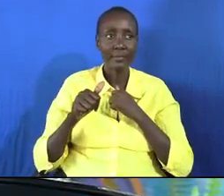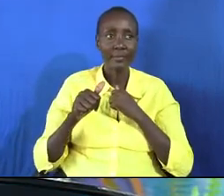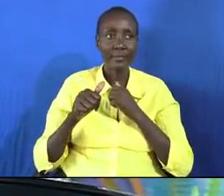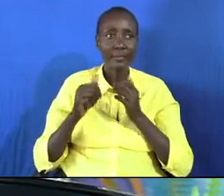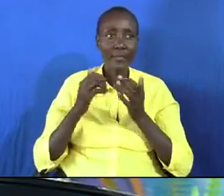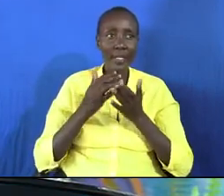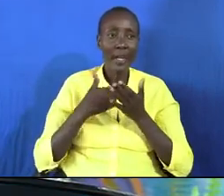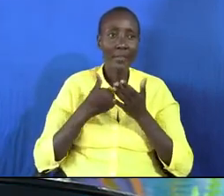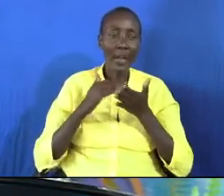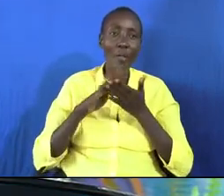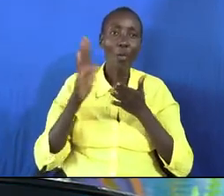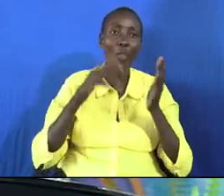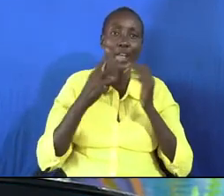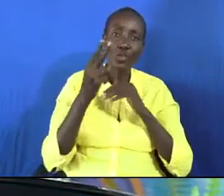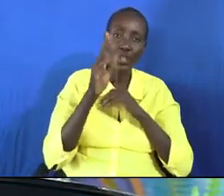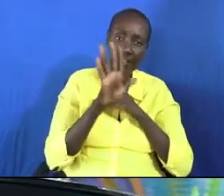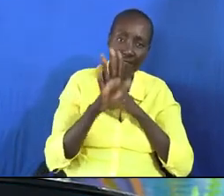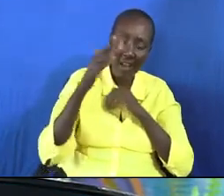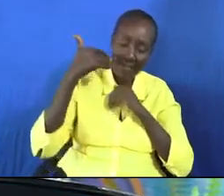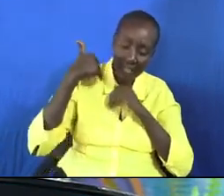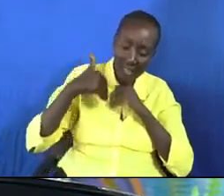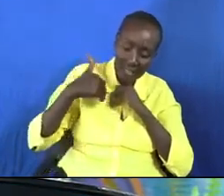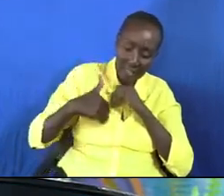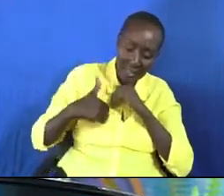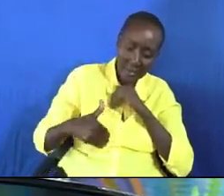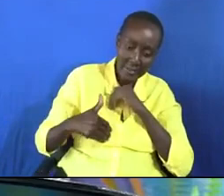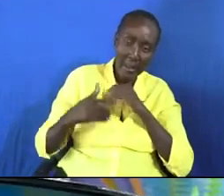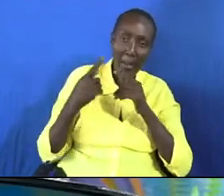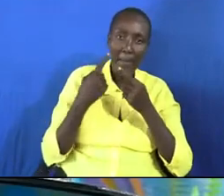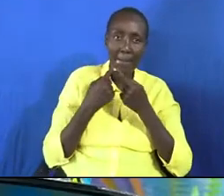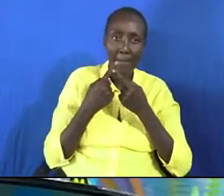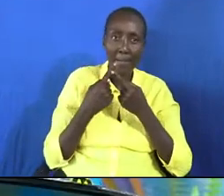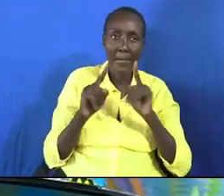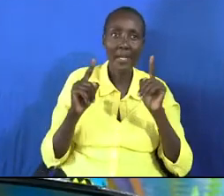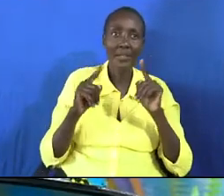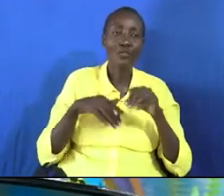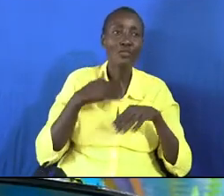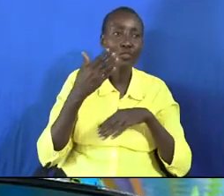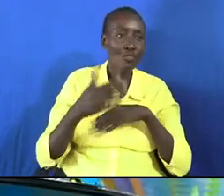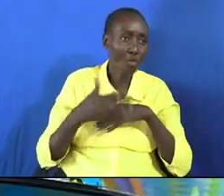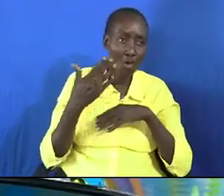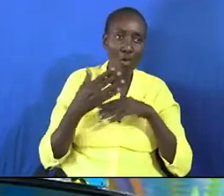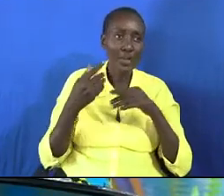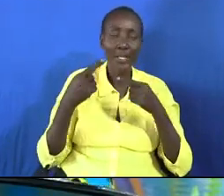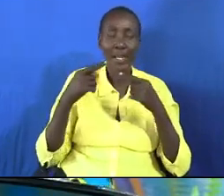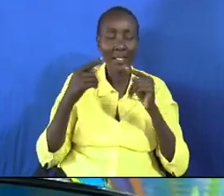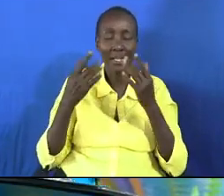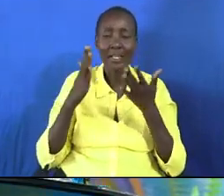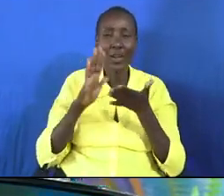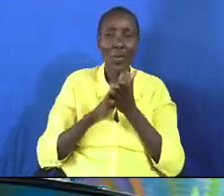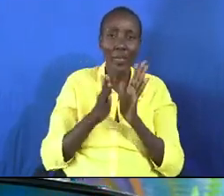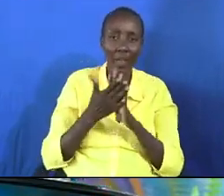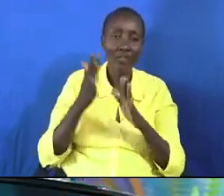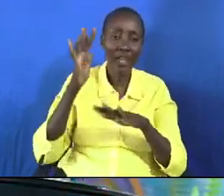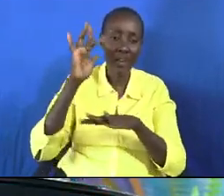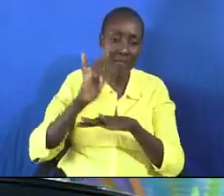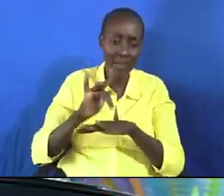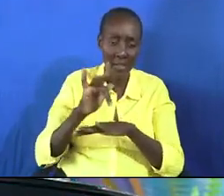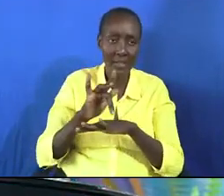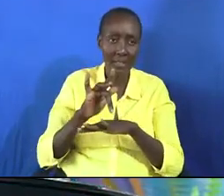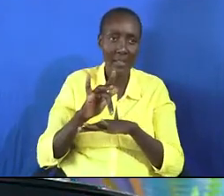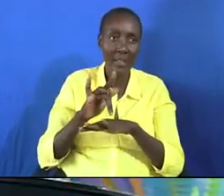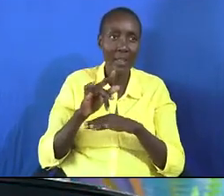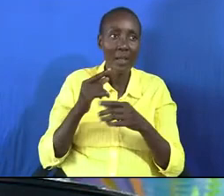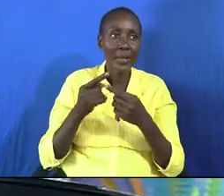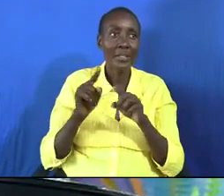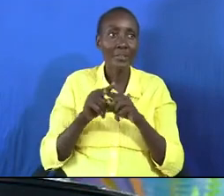She has had more than 25 surgeries, but she always comes through without any effects at all. She still